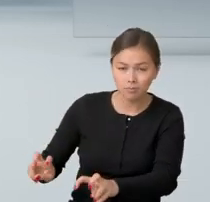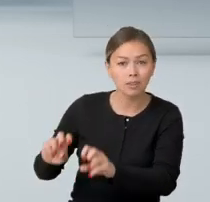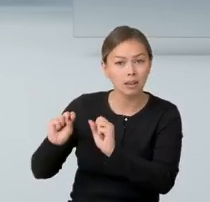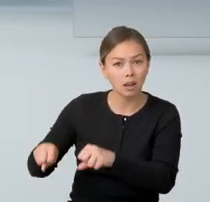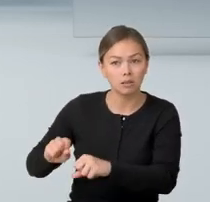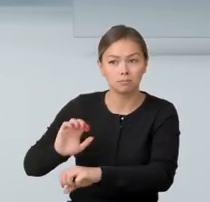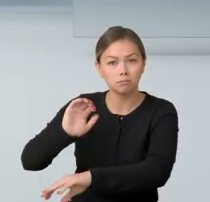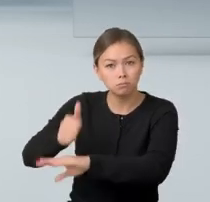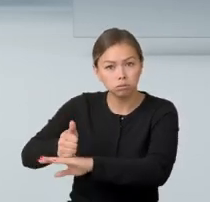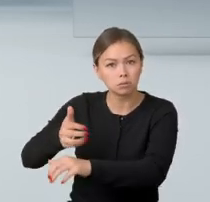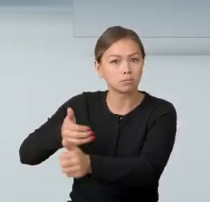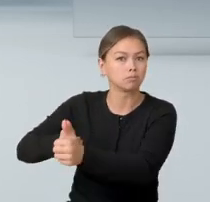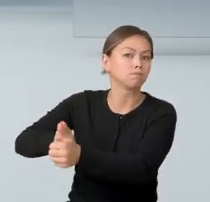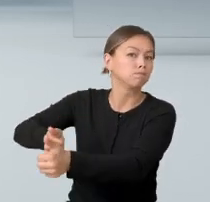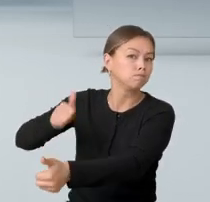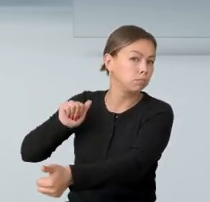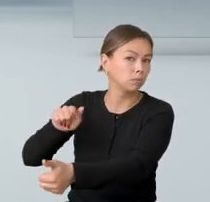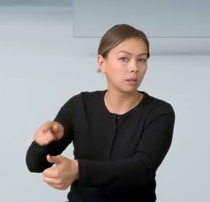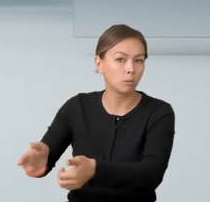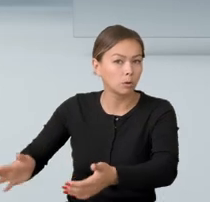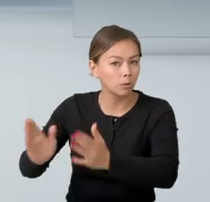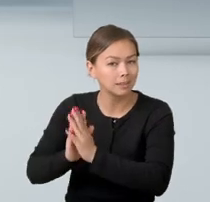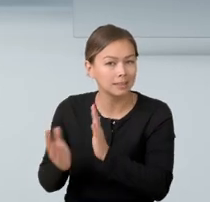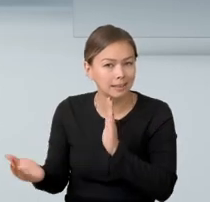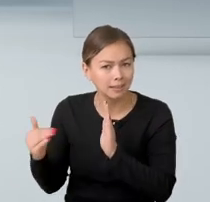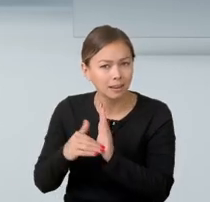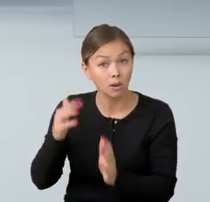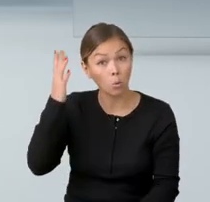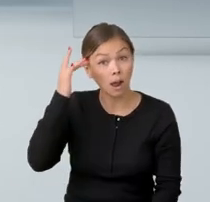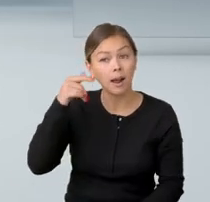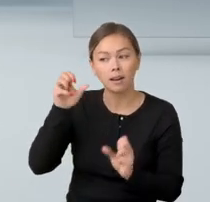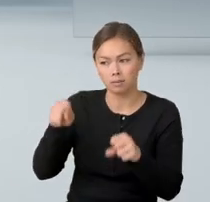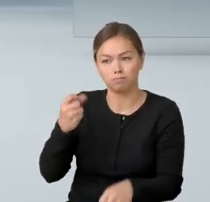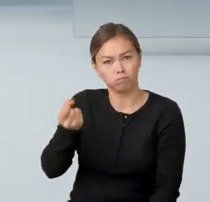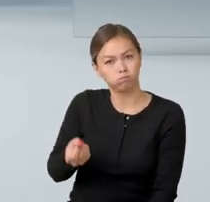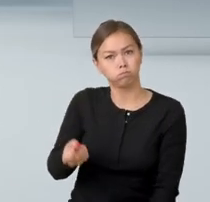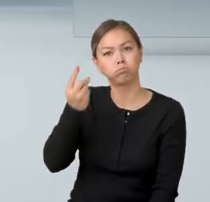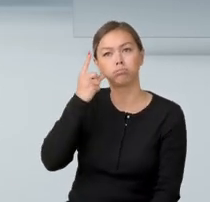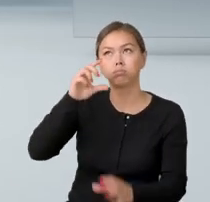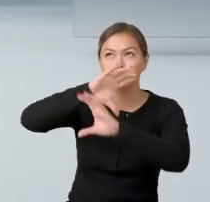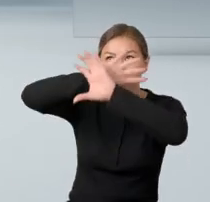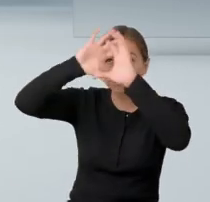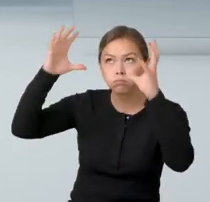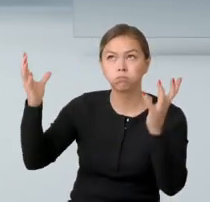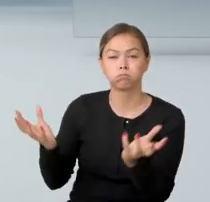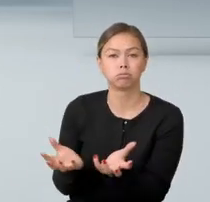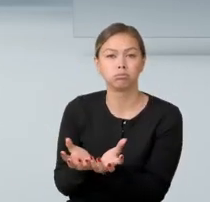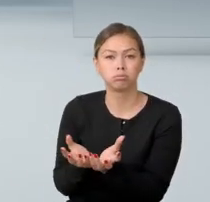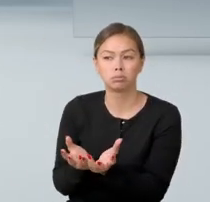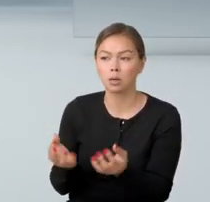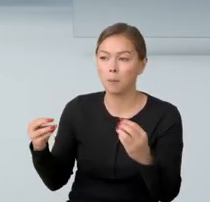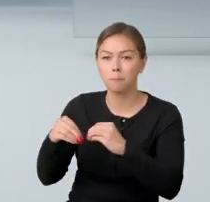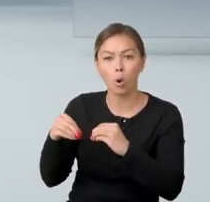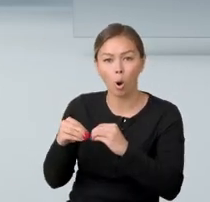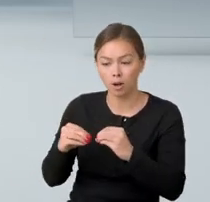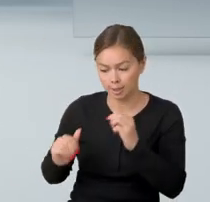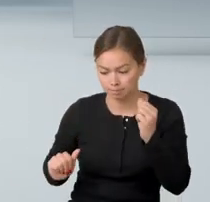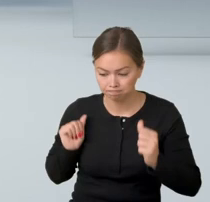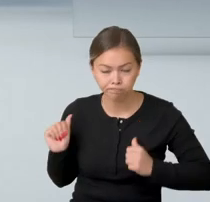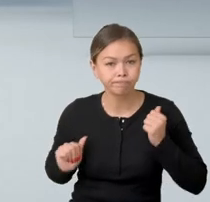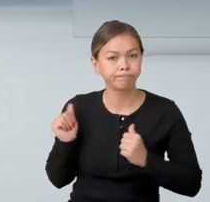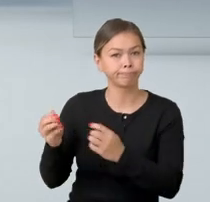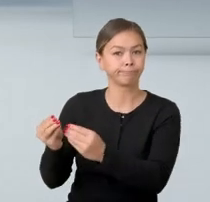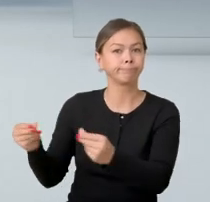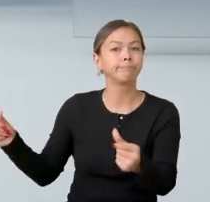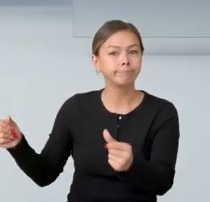act preventively to avoid them to be requested because now they can understand what happened and